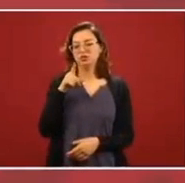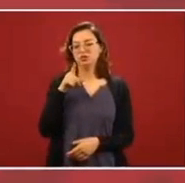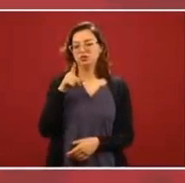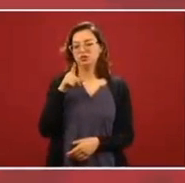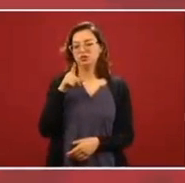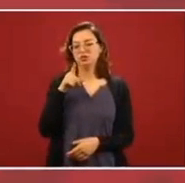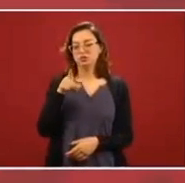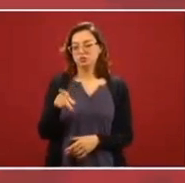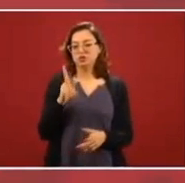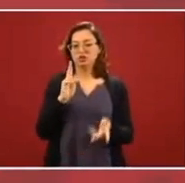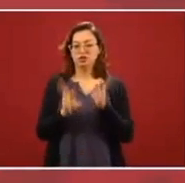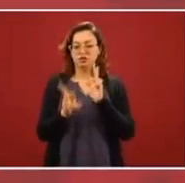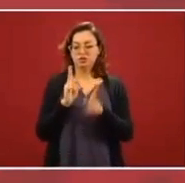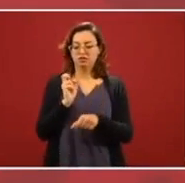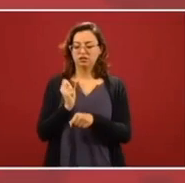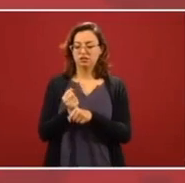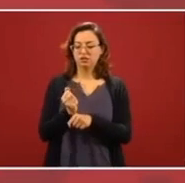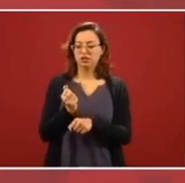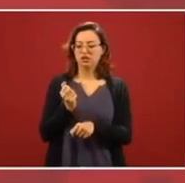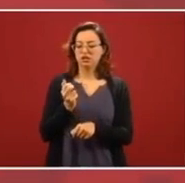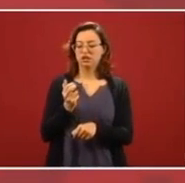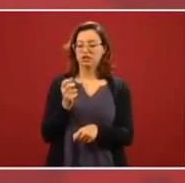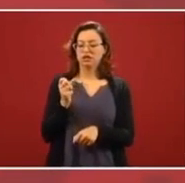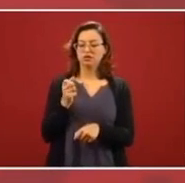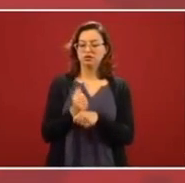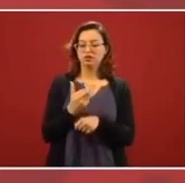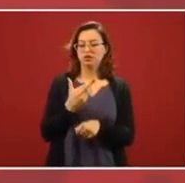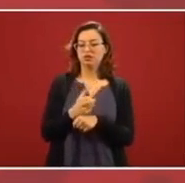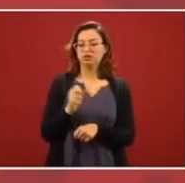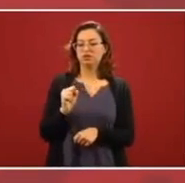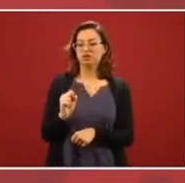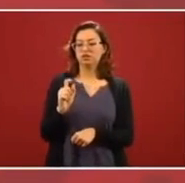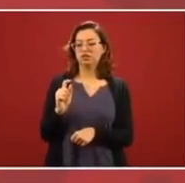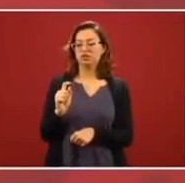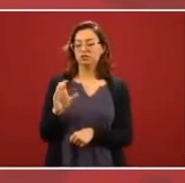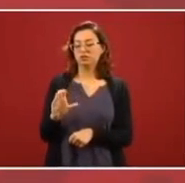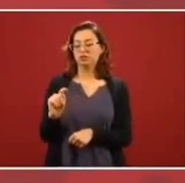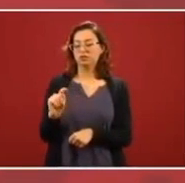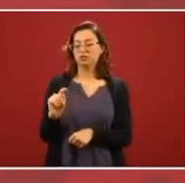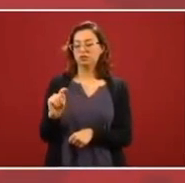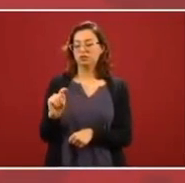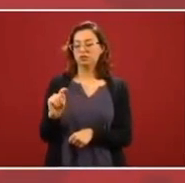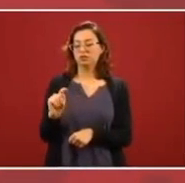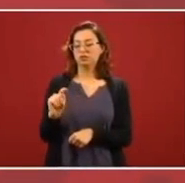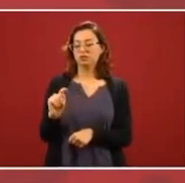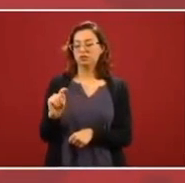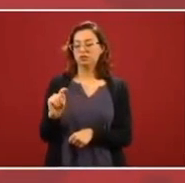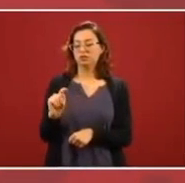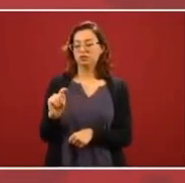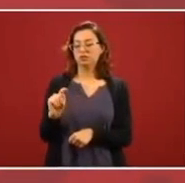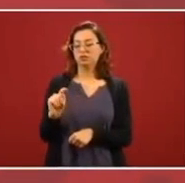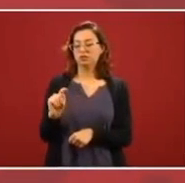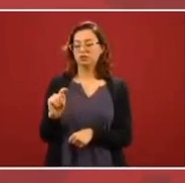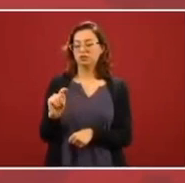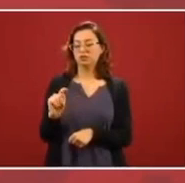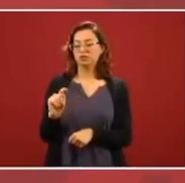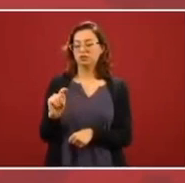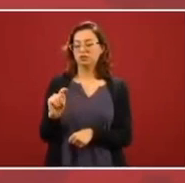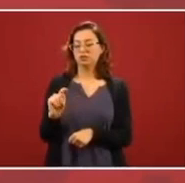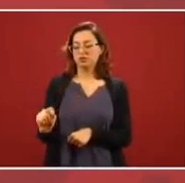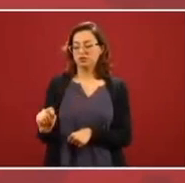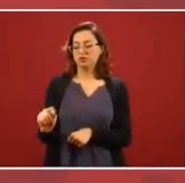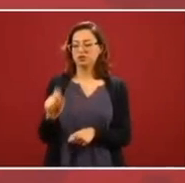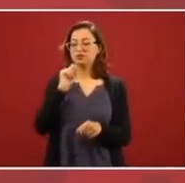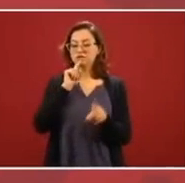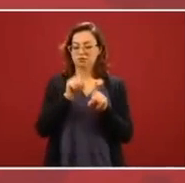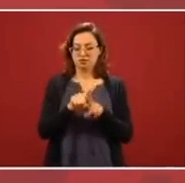of Communications. También Le vamos a pedir también al almirante Ojeda que And we're going to ask Admiral Ojeda